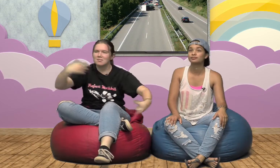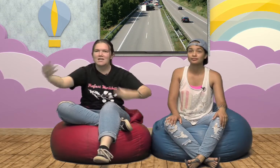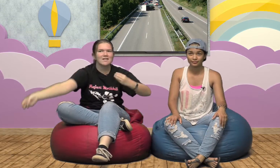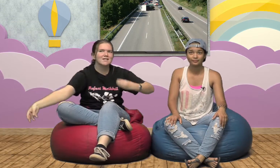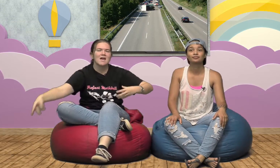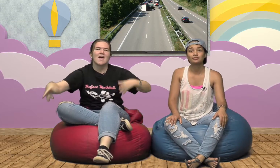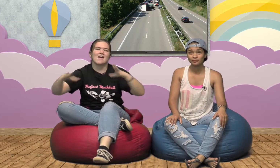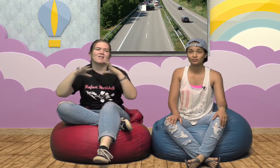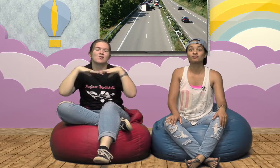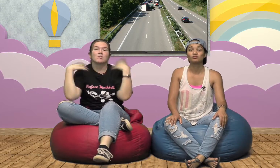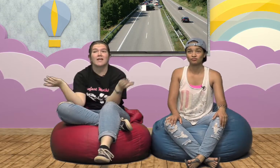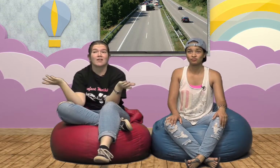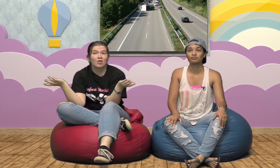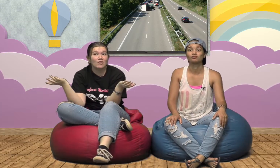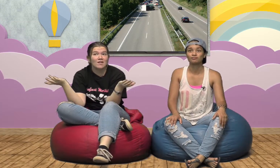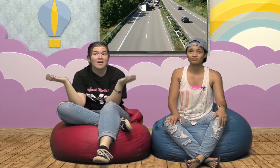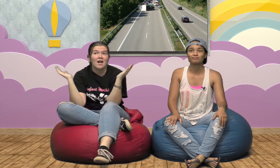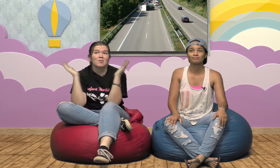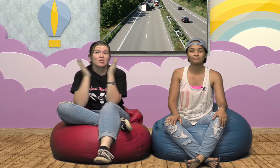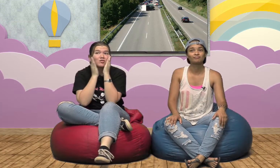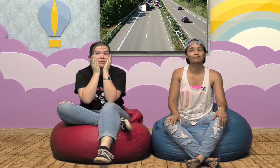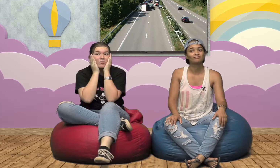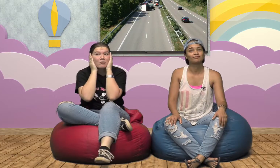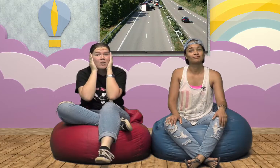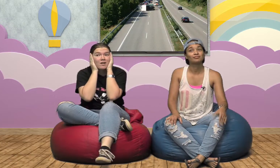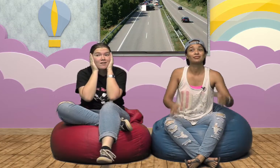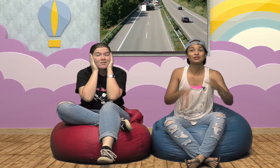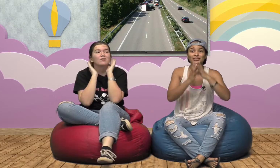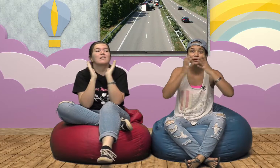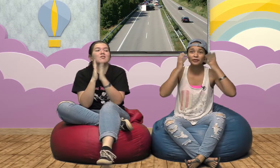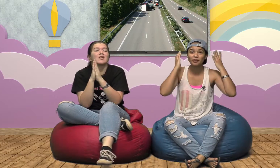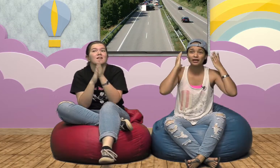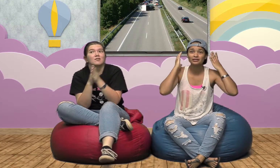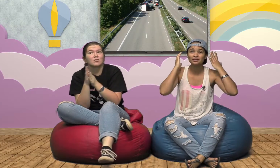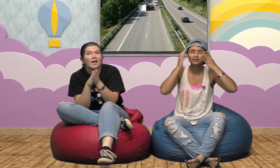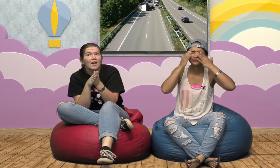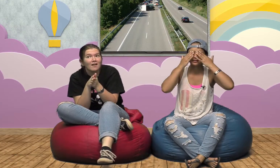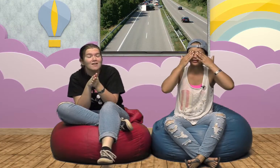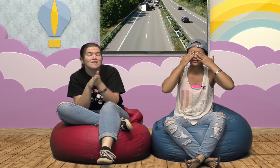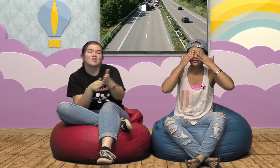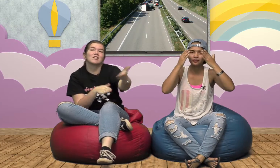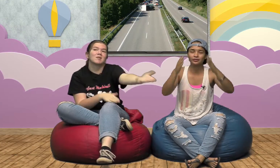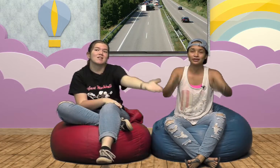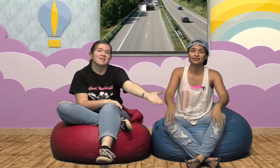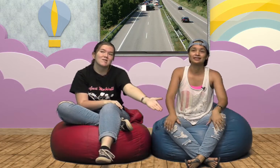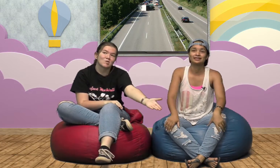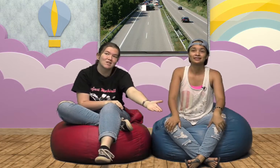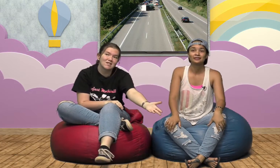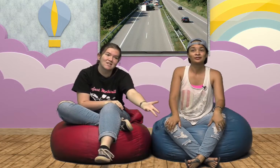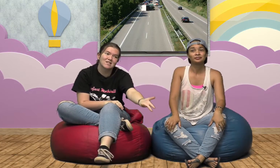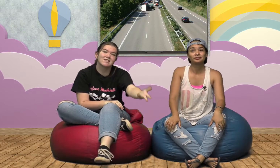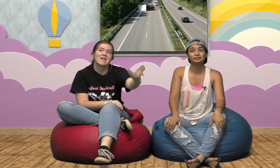wherever your family is, and then you may catch COVID because you didn't wear a mask and you didn't sanitize your hands and you didn't